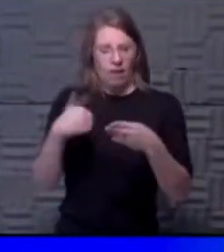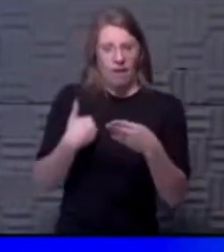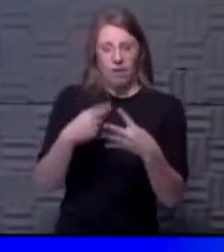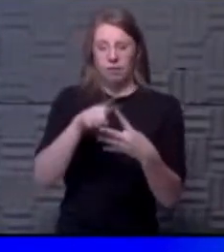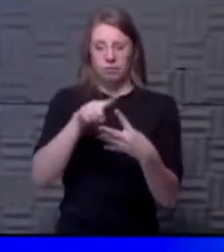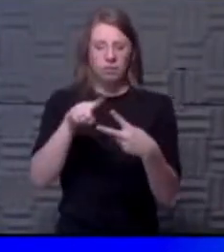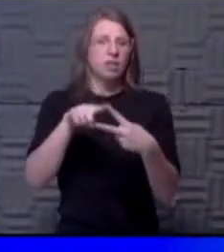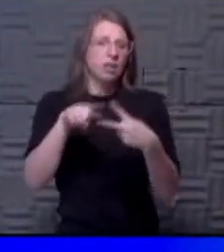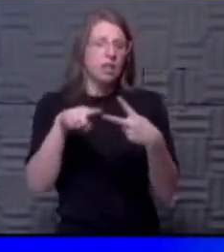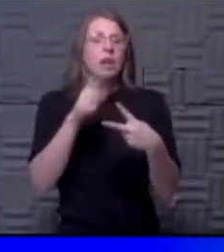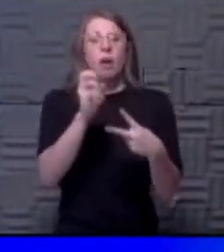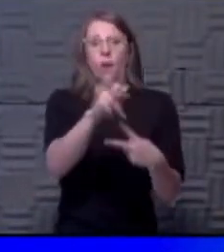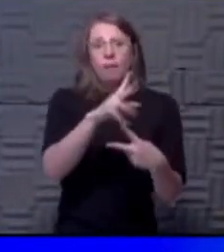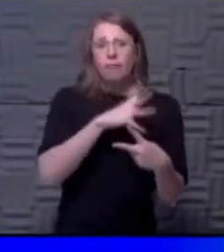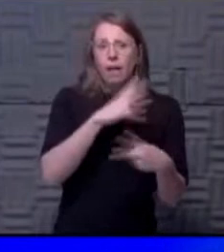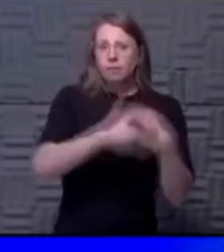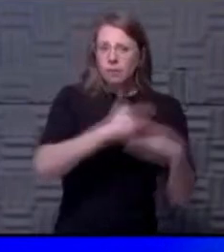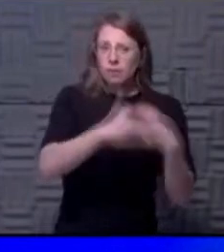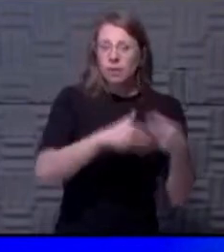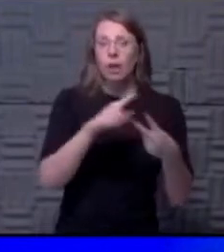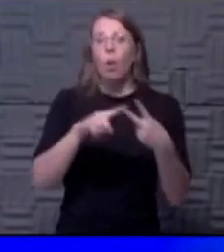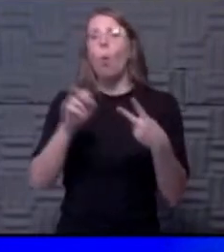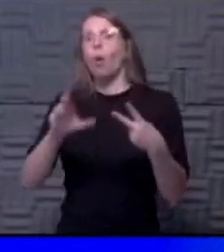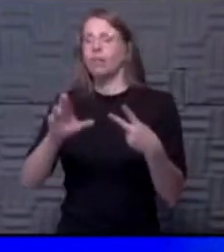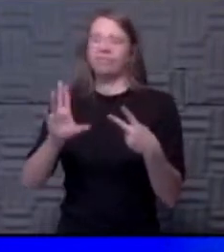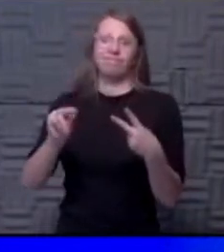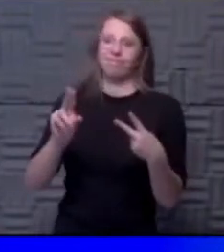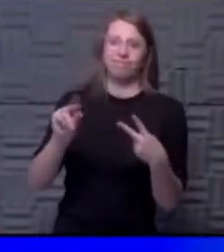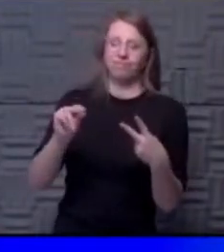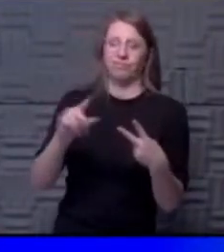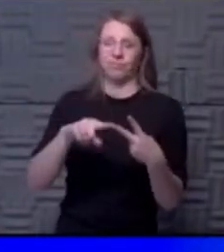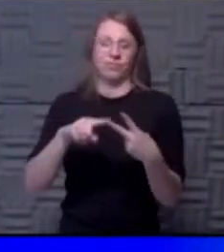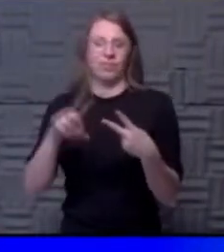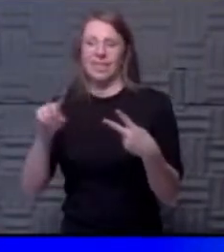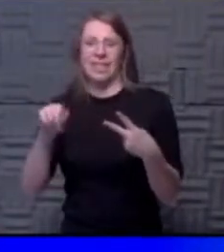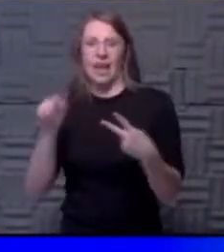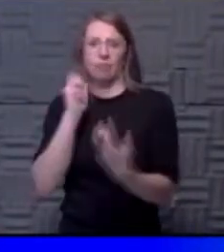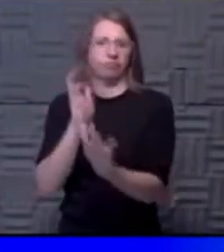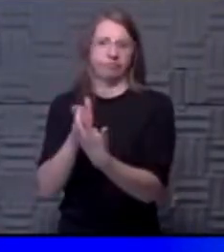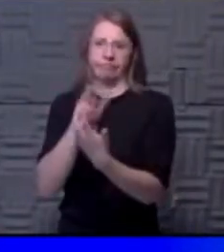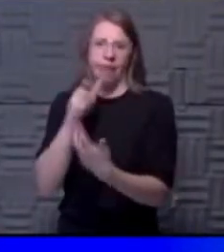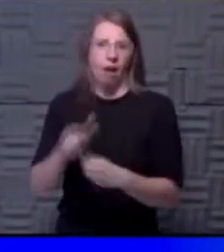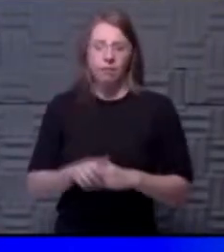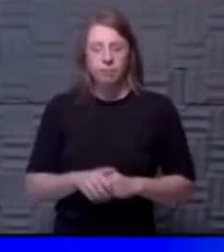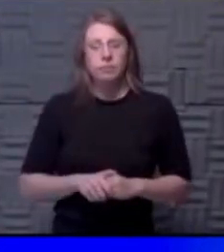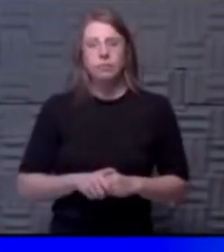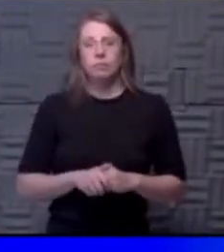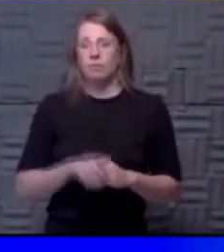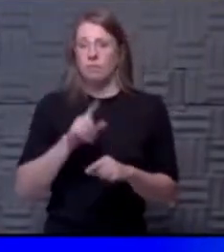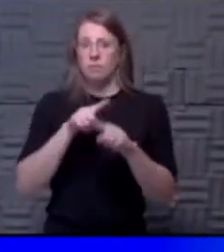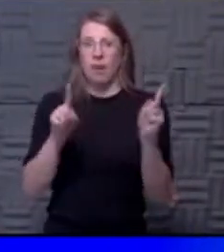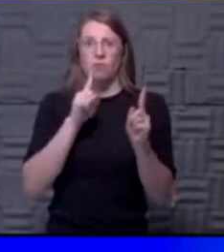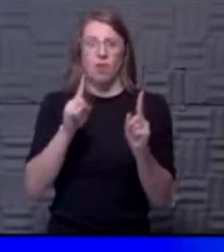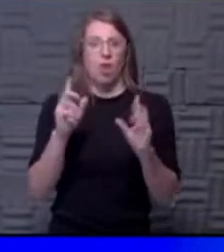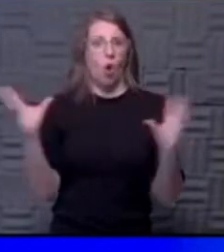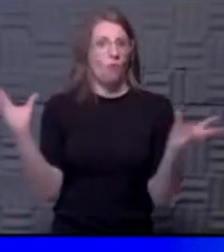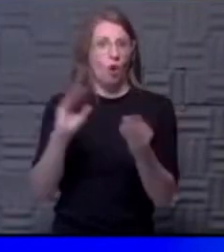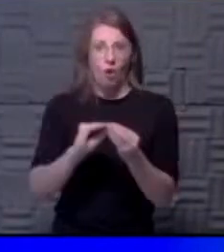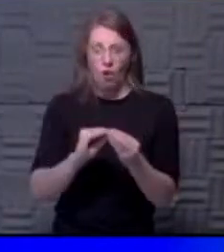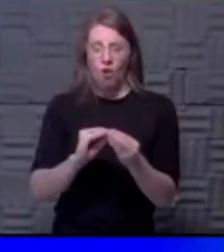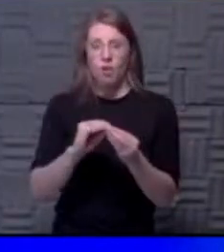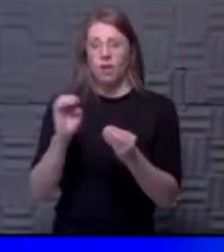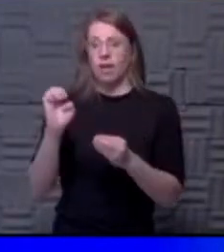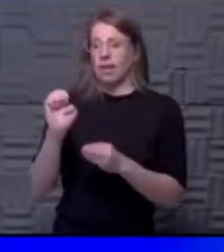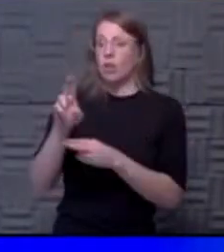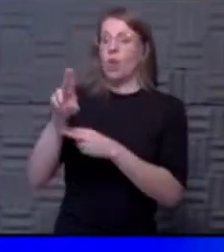you're okay, you're doing this, or they'll say, no, that data doesn't match up. So, but overall, if it is